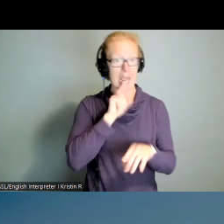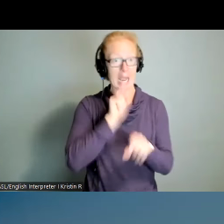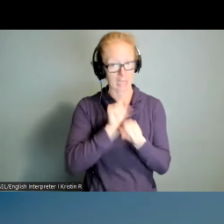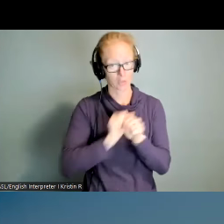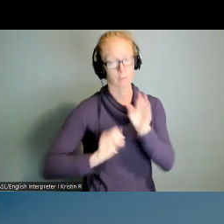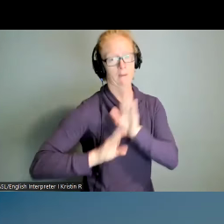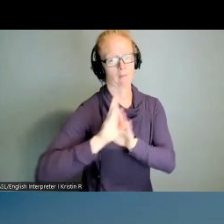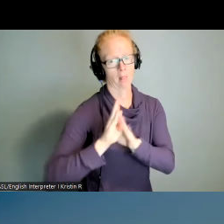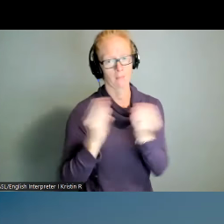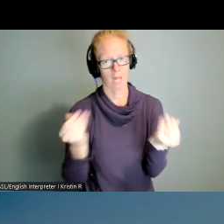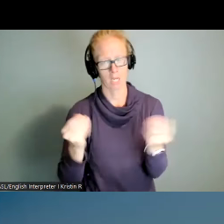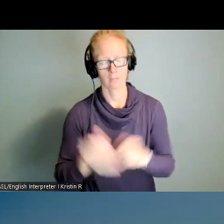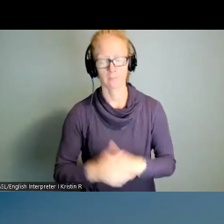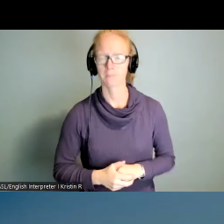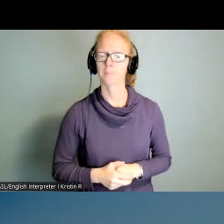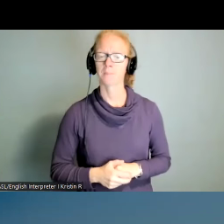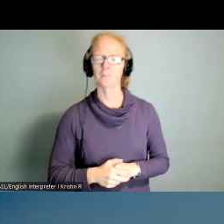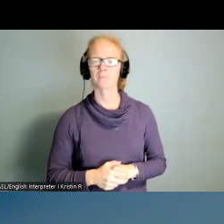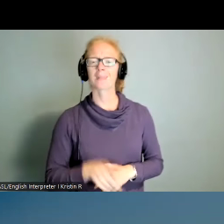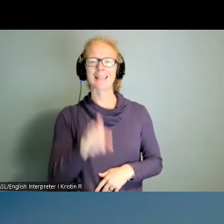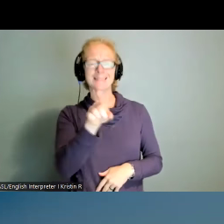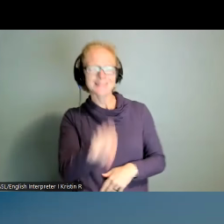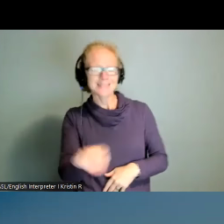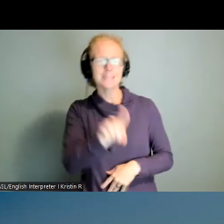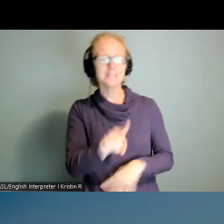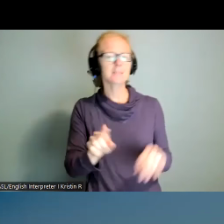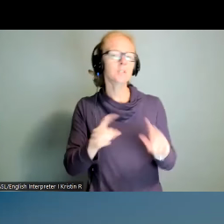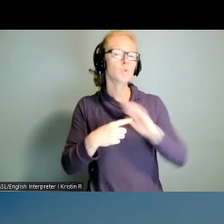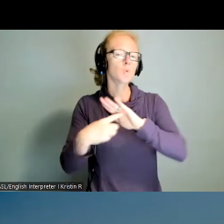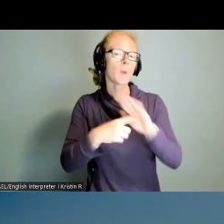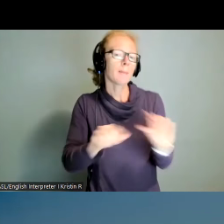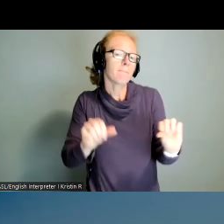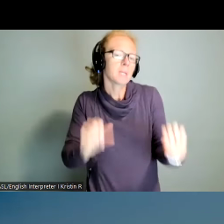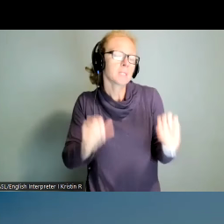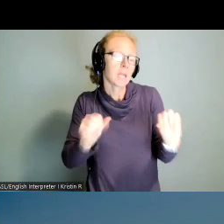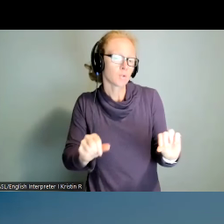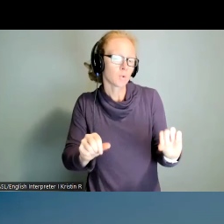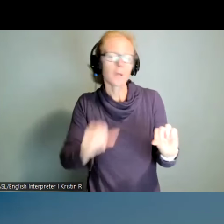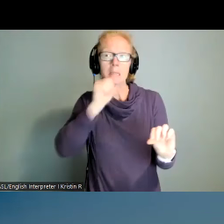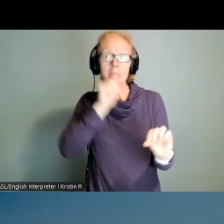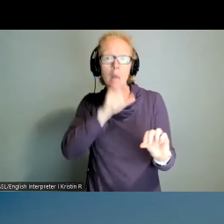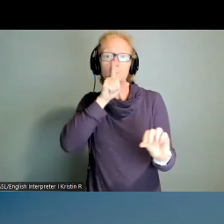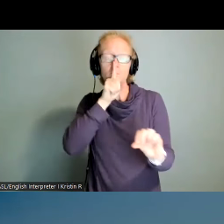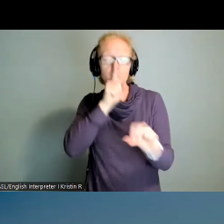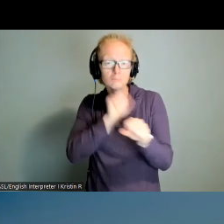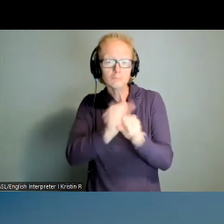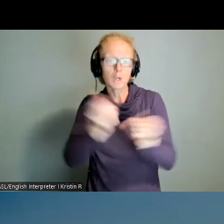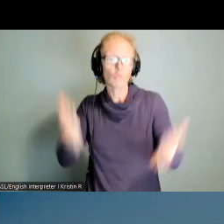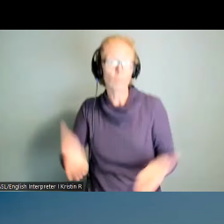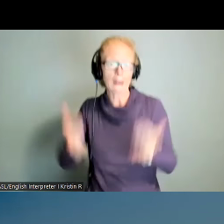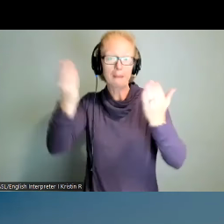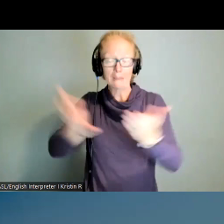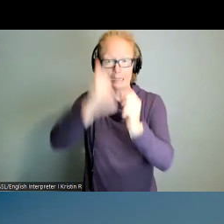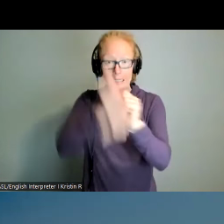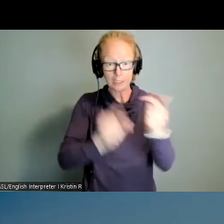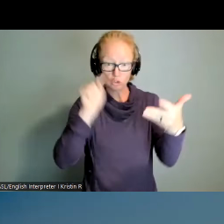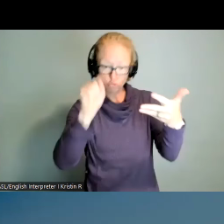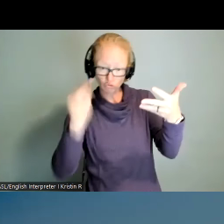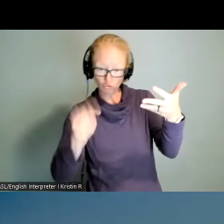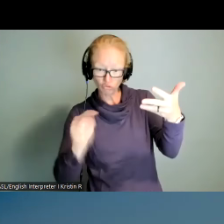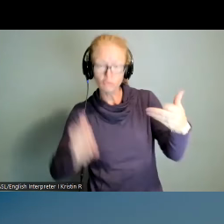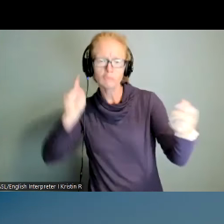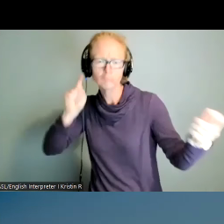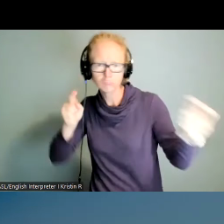really about just demonstrating what the potential opportunity is out there, not necessarily recommending that all these sites should be